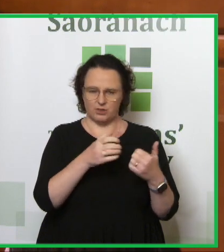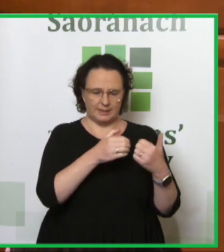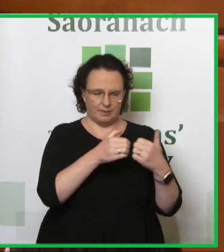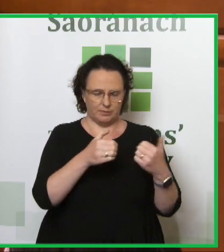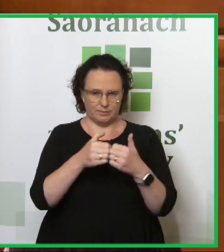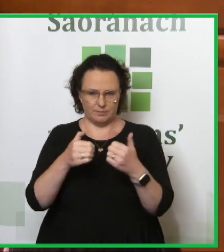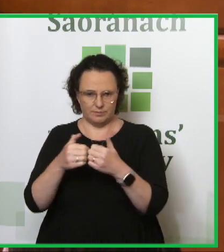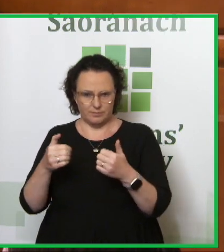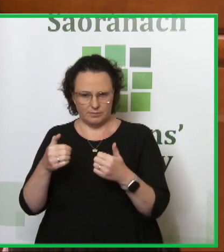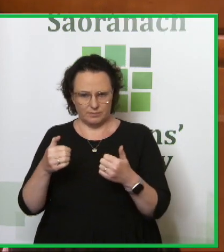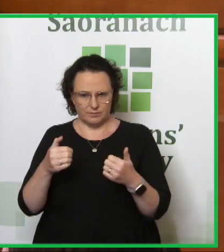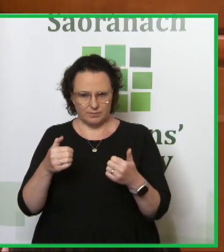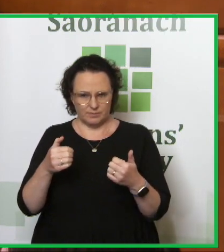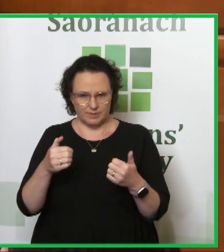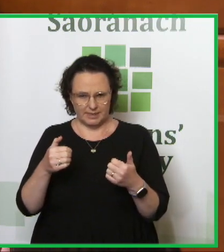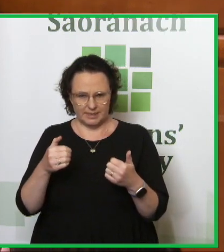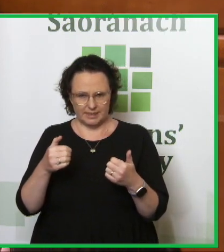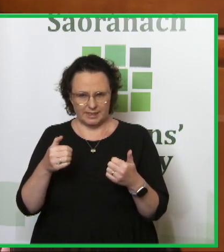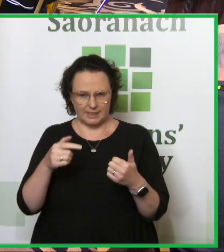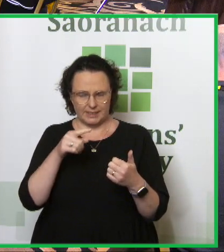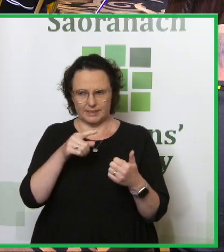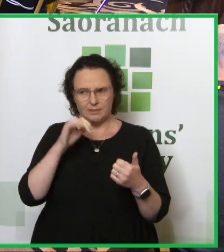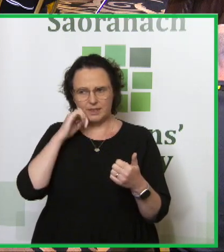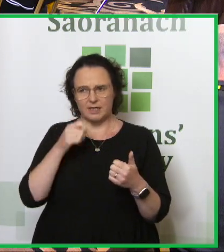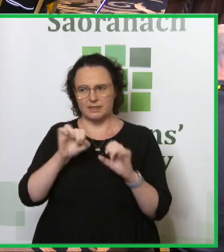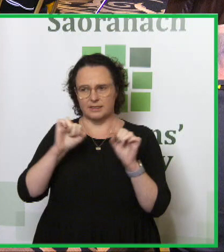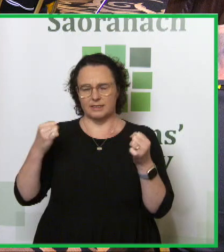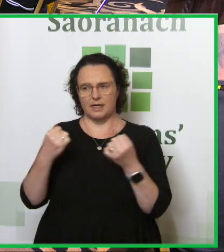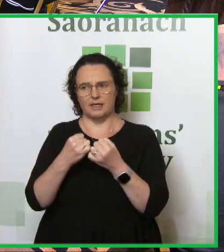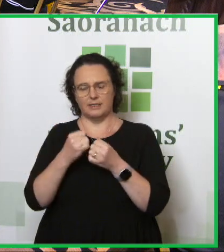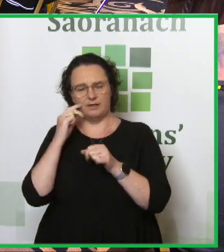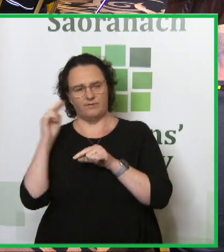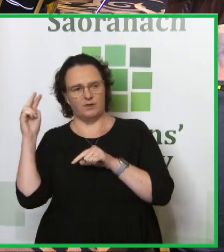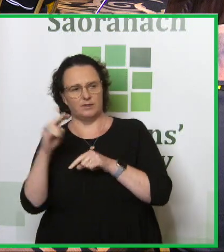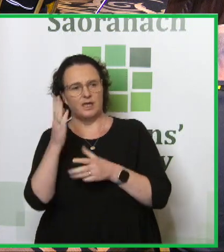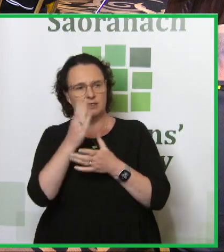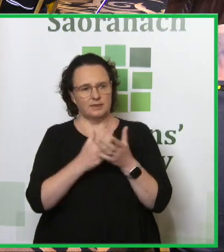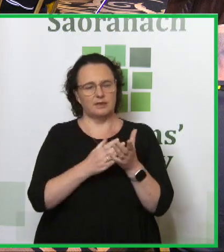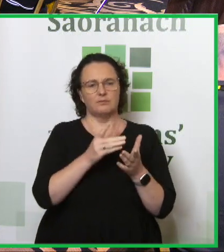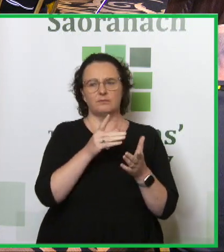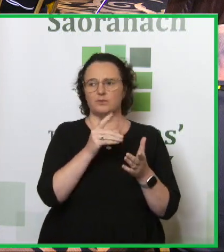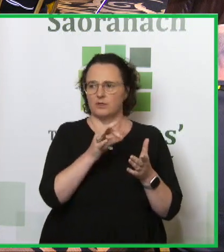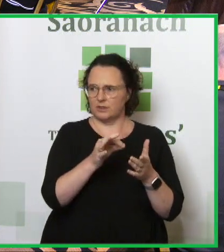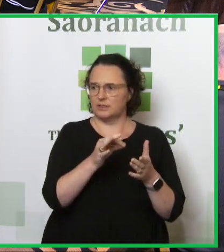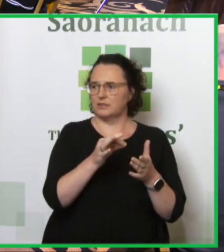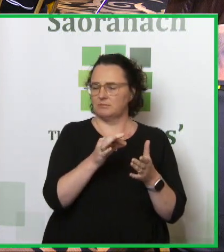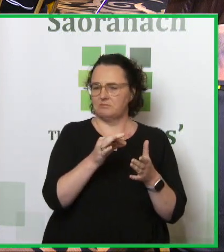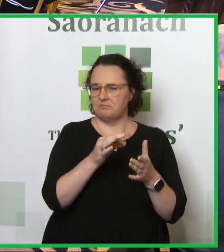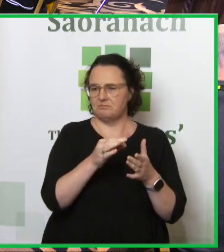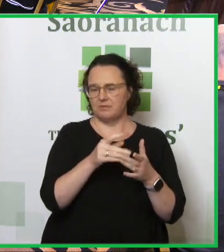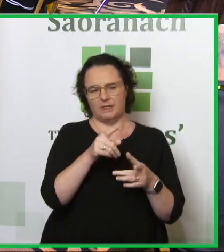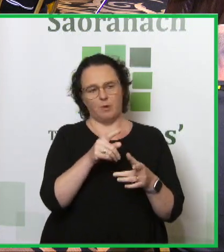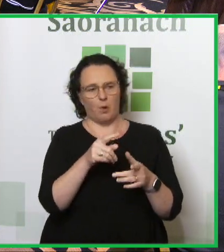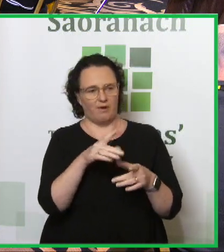that's our society associated glamour with certain drugs or acceptance of certain drugs, that we're allowing that to continue, and therefore we're